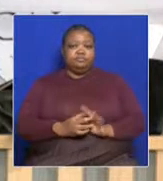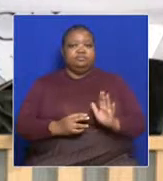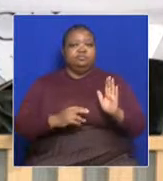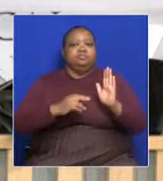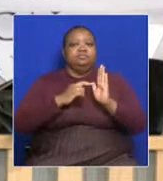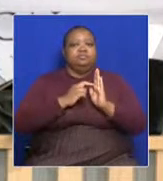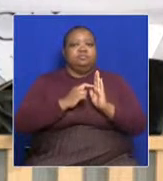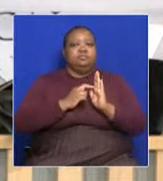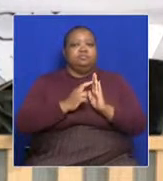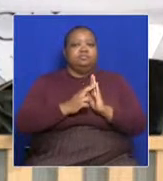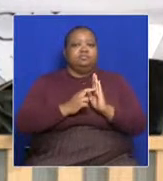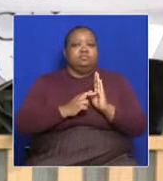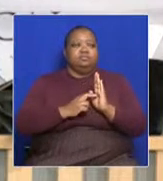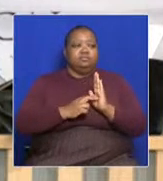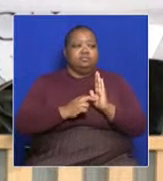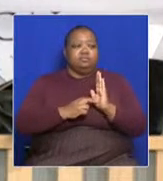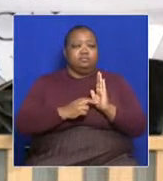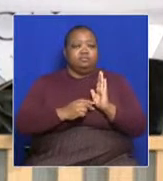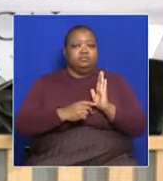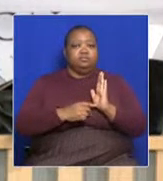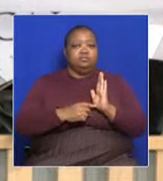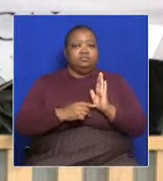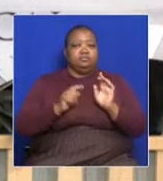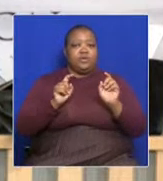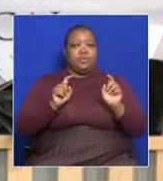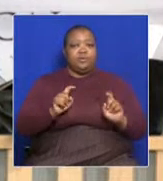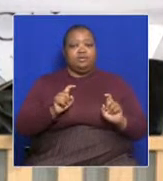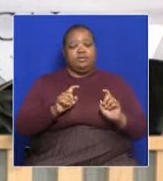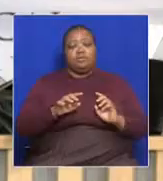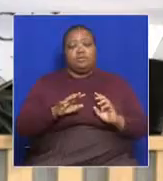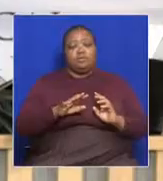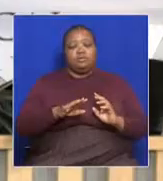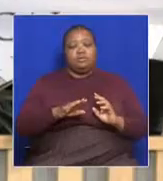I'm looking at subheading 5.8.